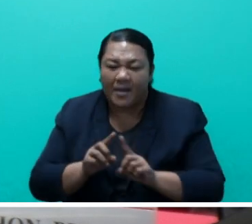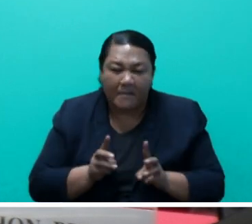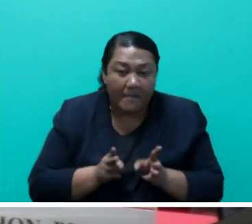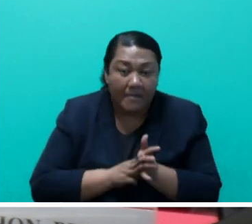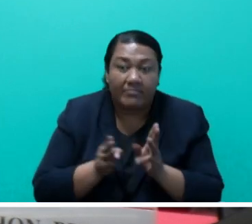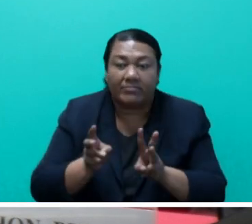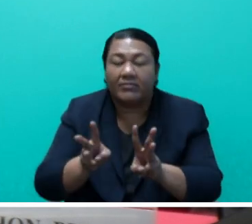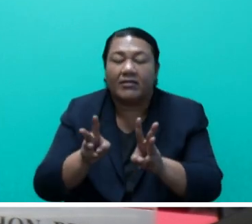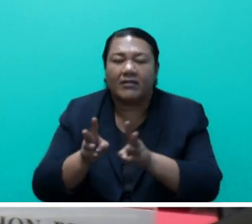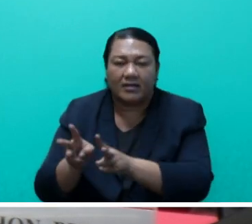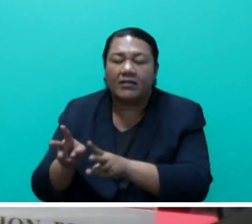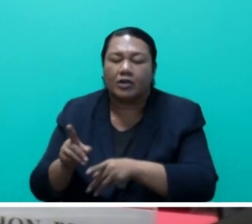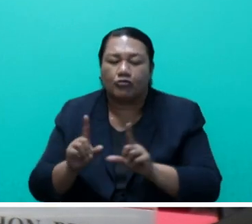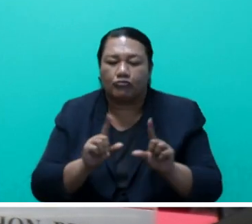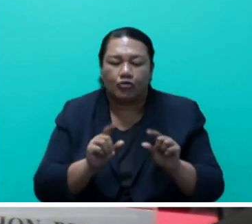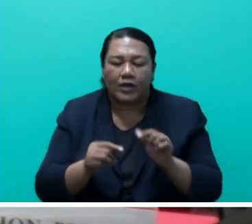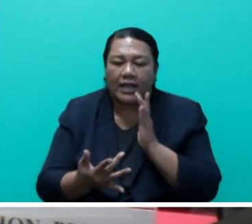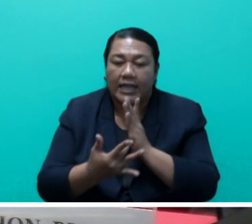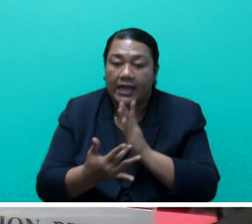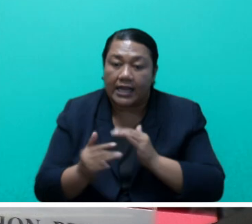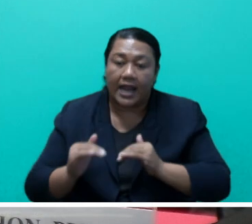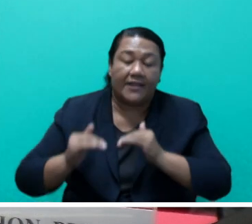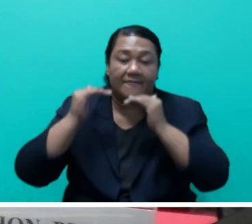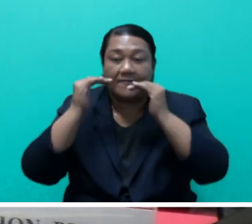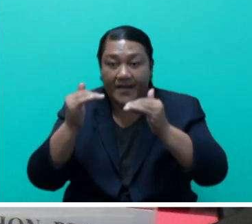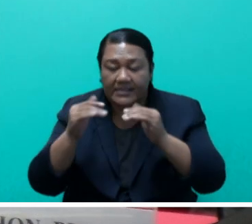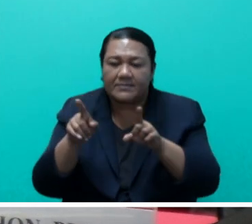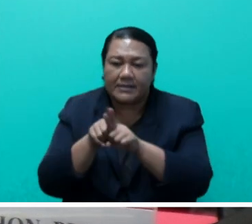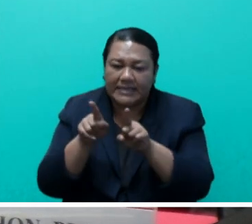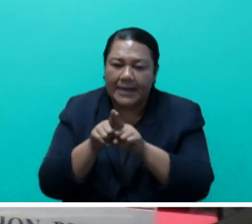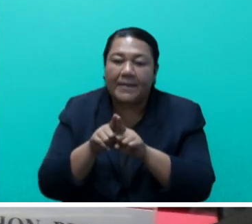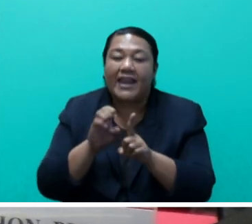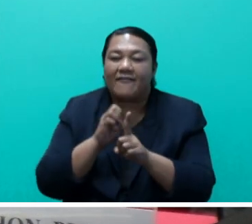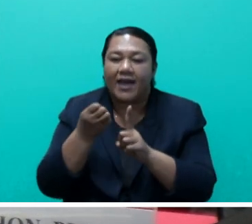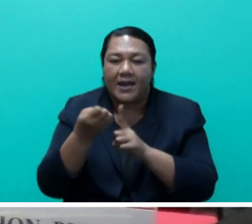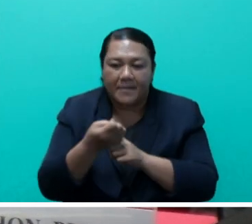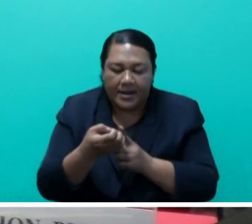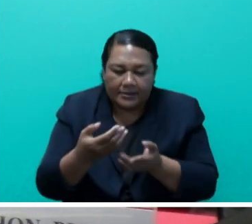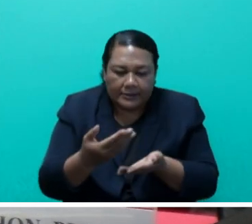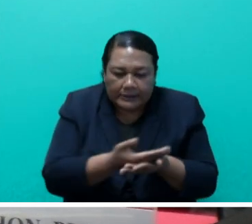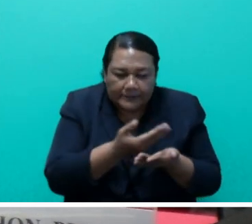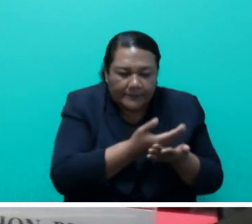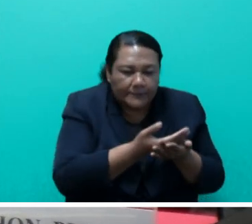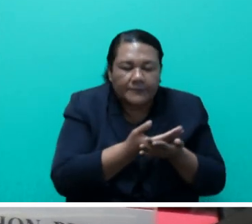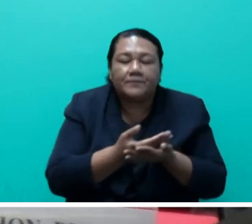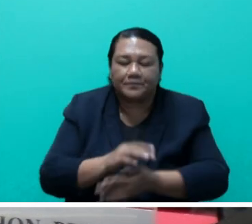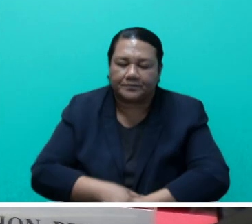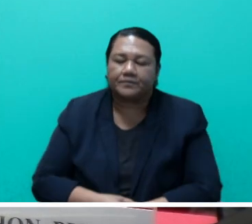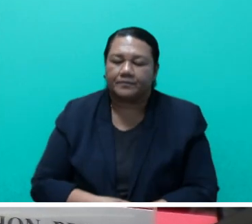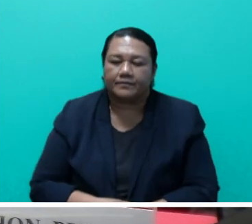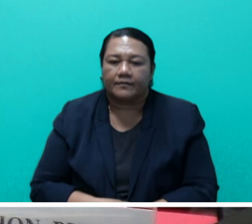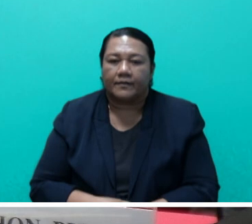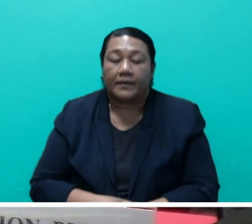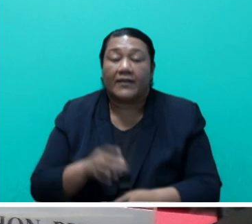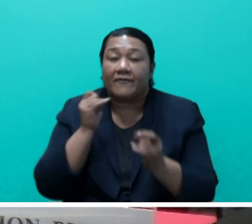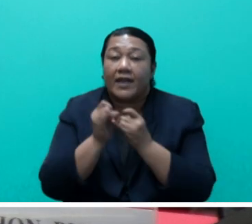trends, technological advancements, and environmental considerations. Mr. Speaker, say it is essential